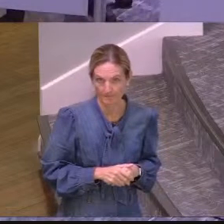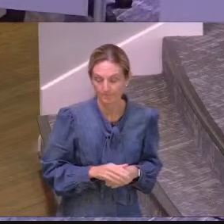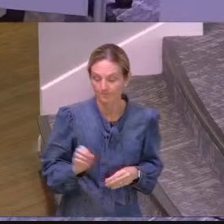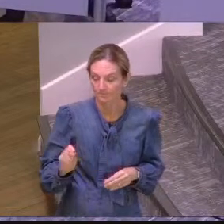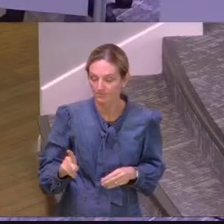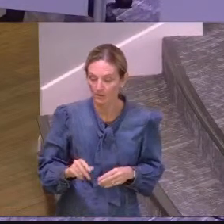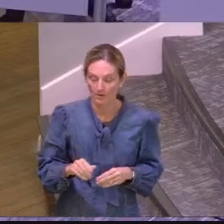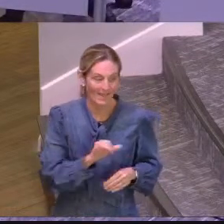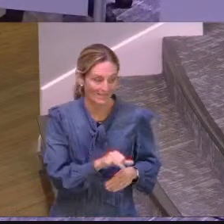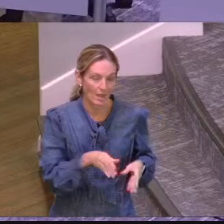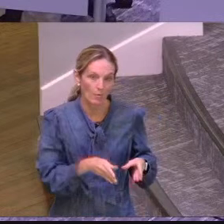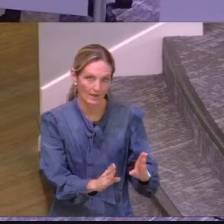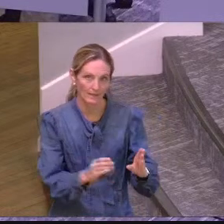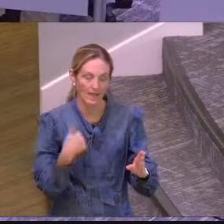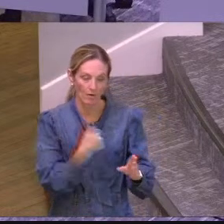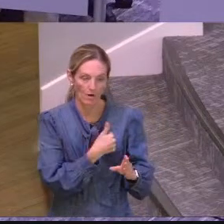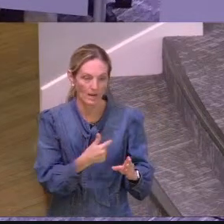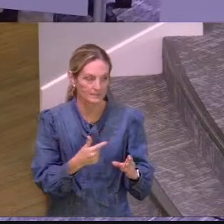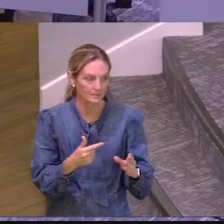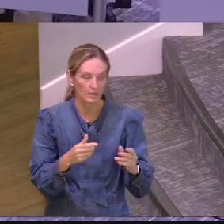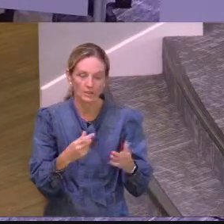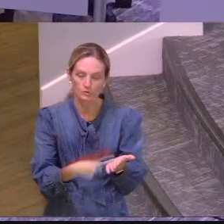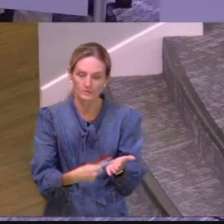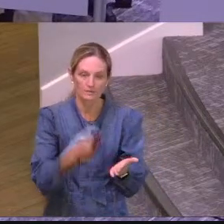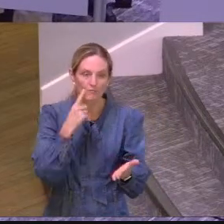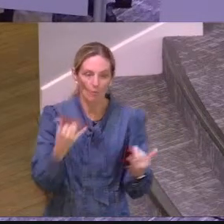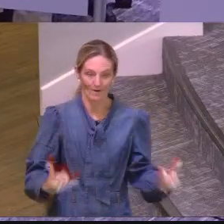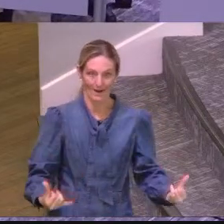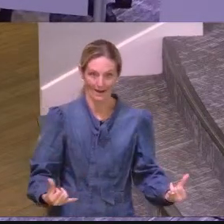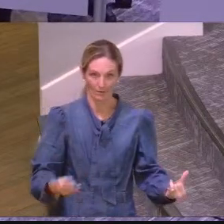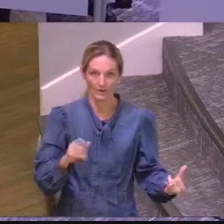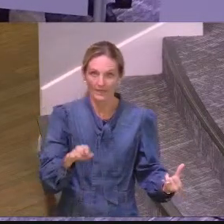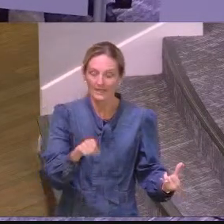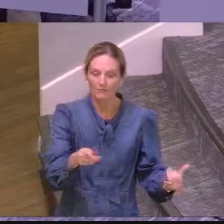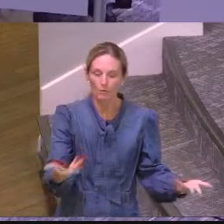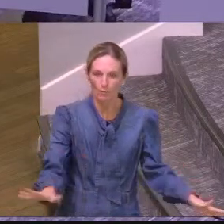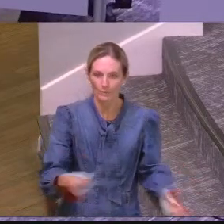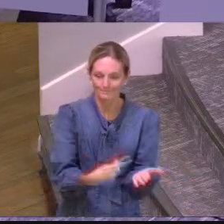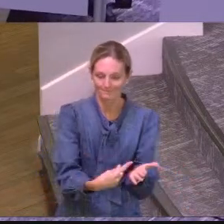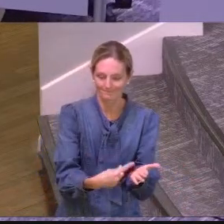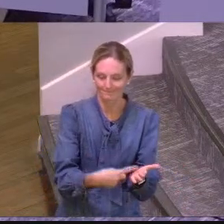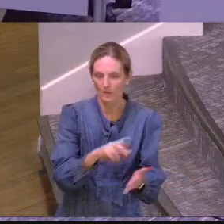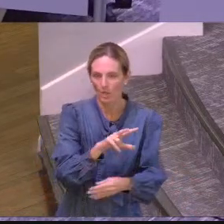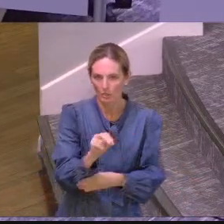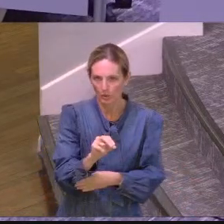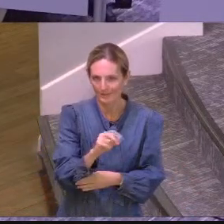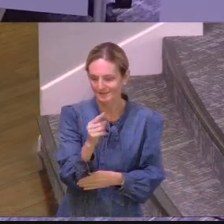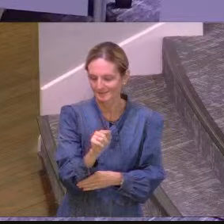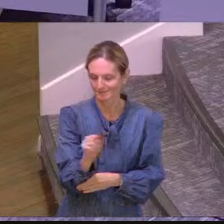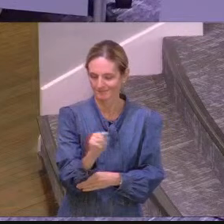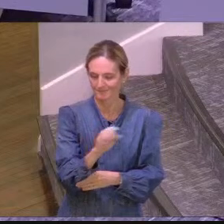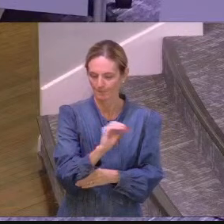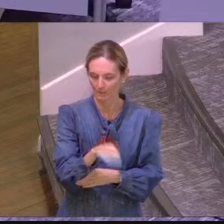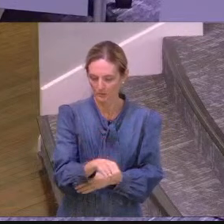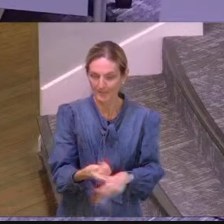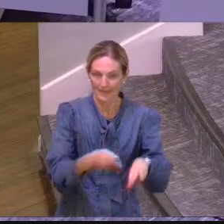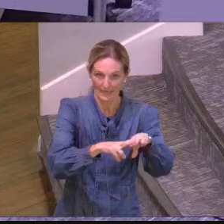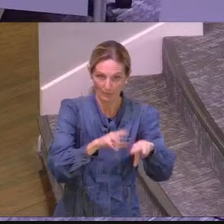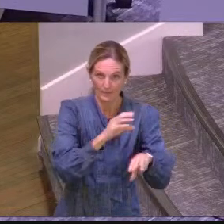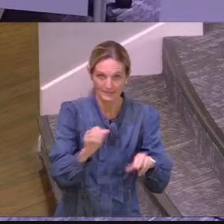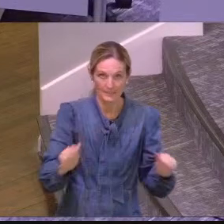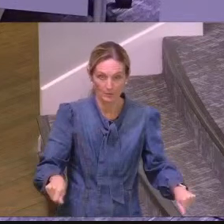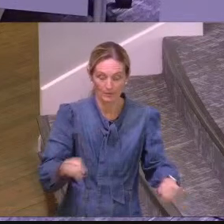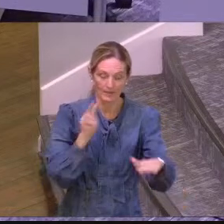Which would allow us to address it for now, but when you're already talking about a 30-something% increase, and to be able to project